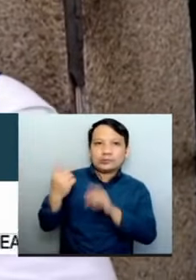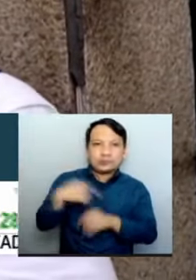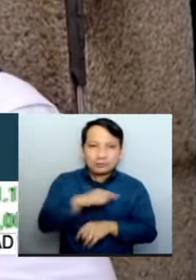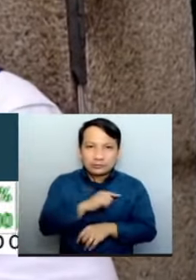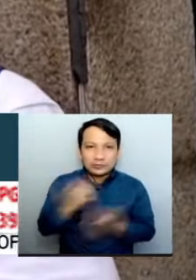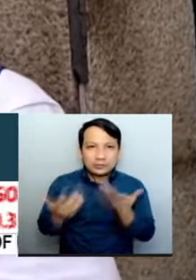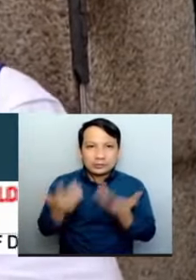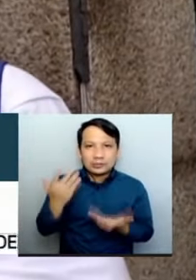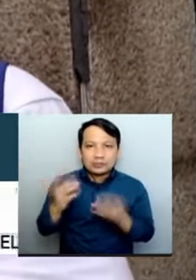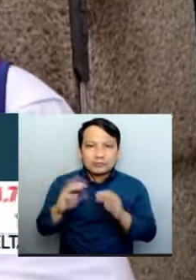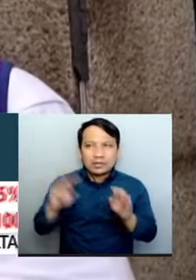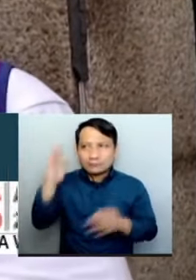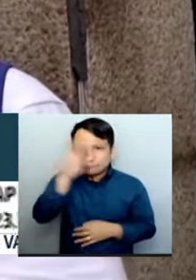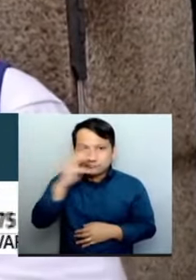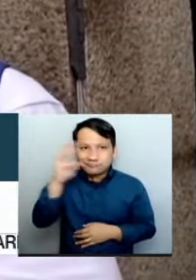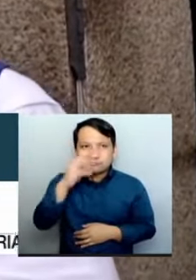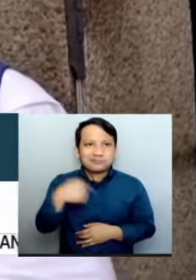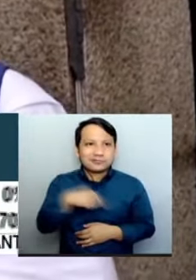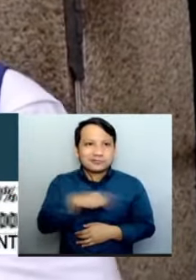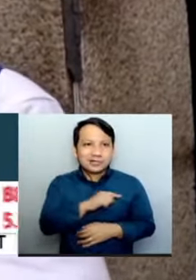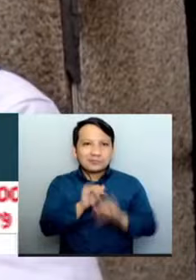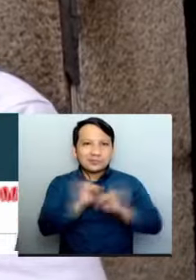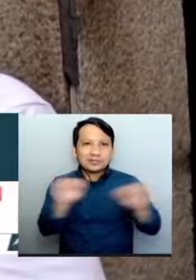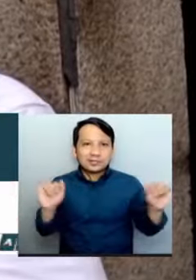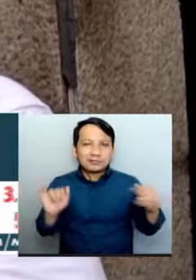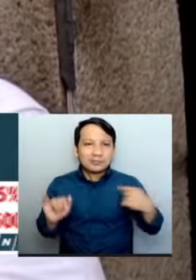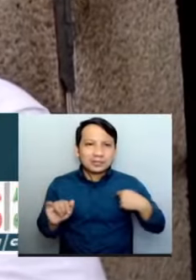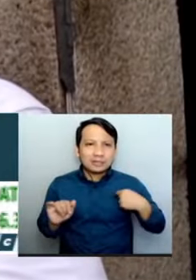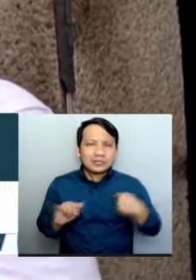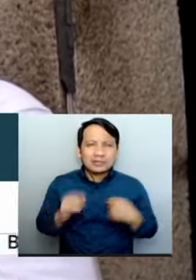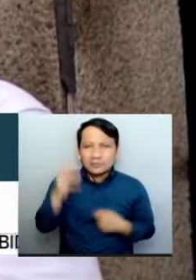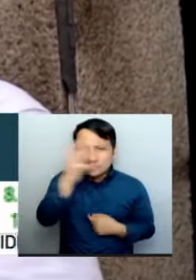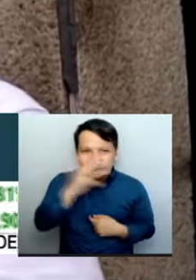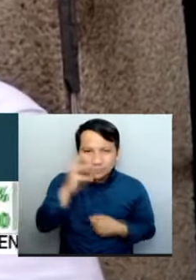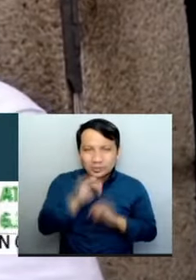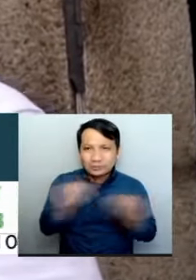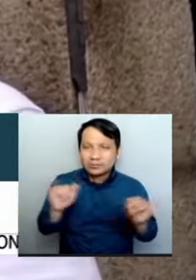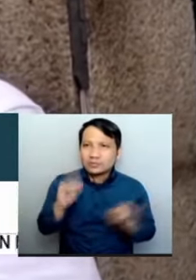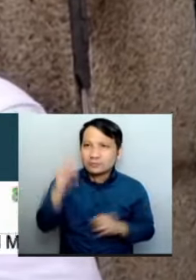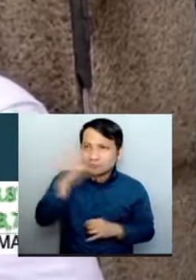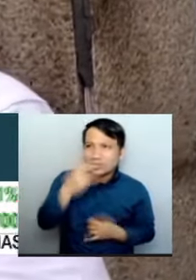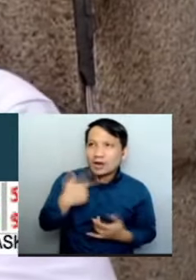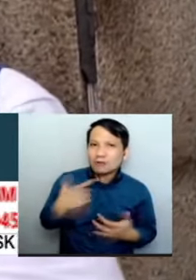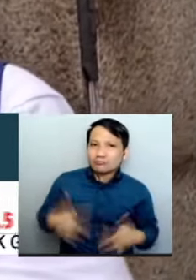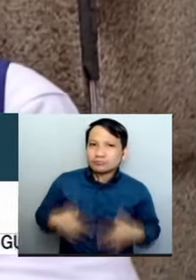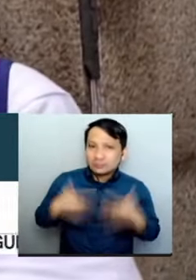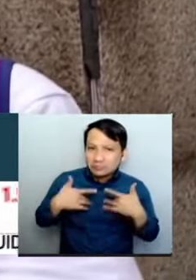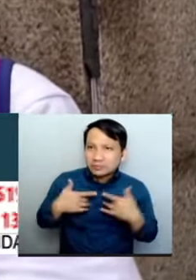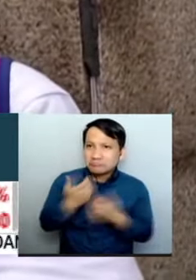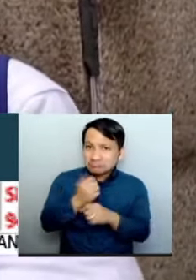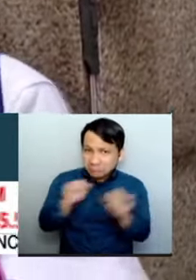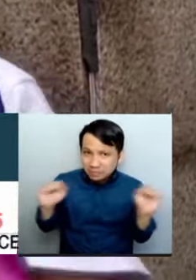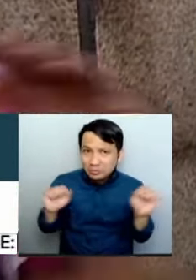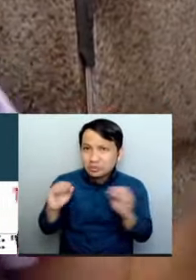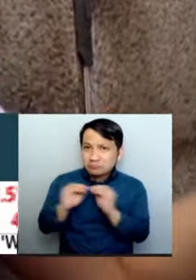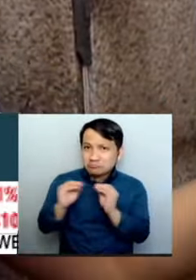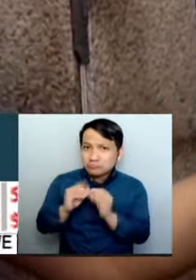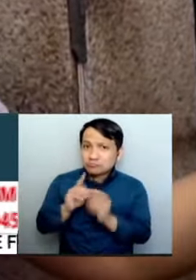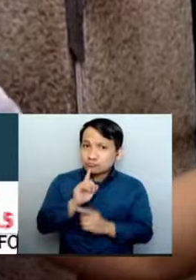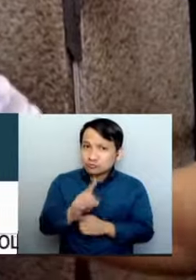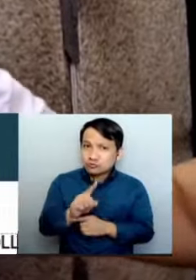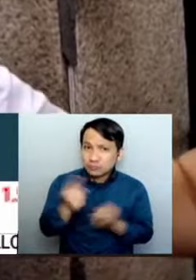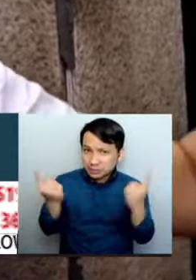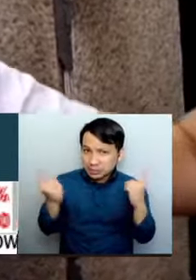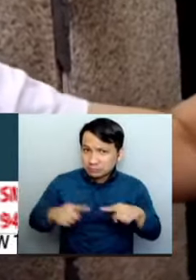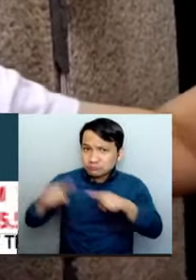very worried. And we are also very anxious. We are also worried and afraid that there will be more serious floods.